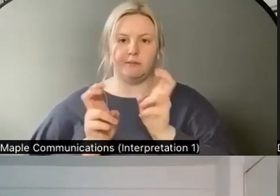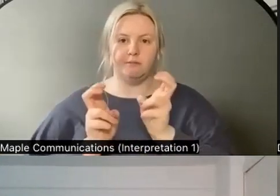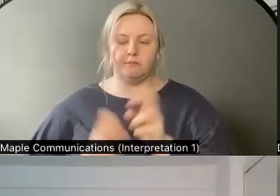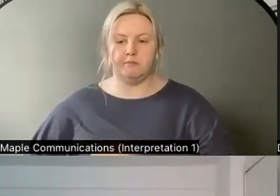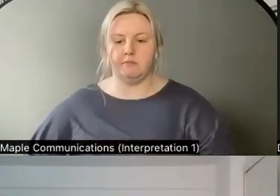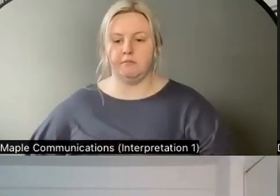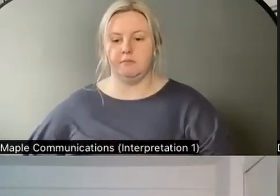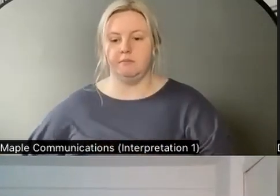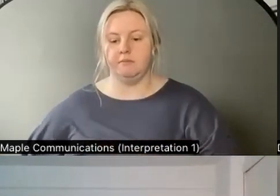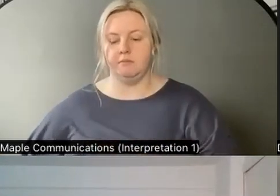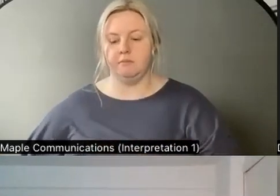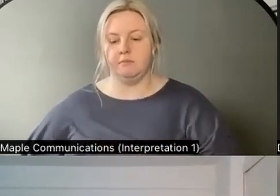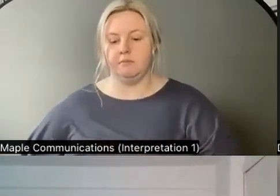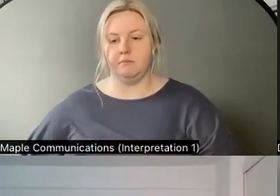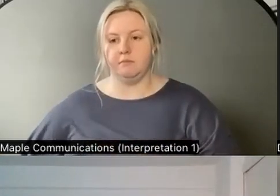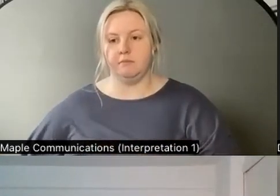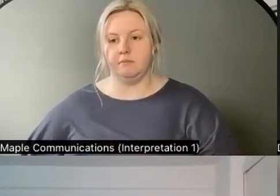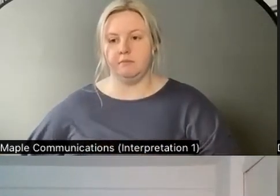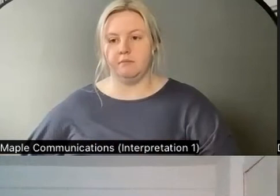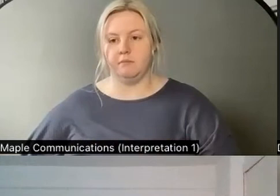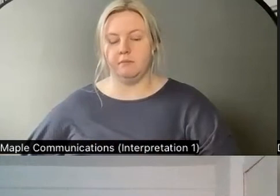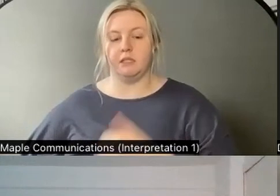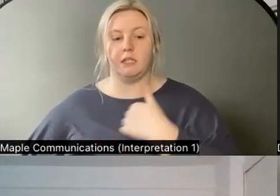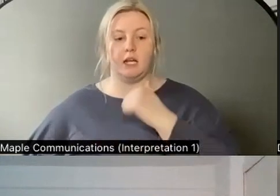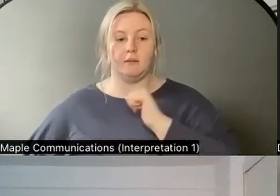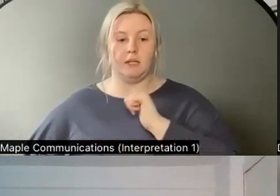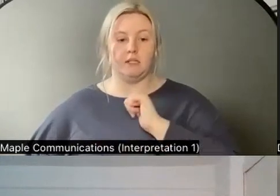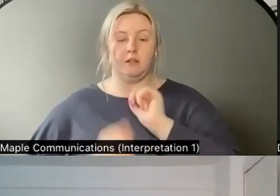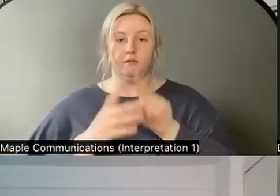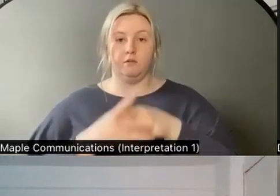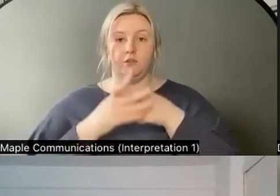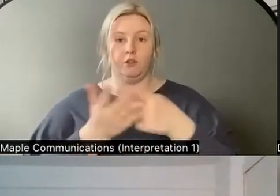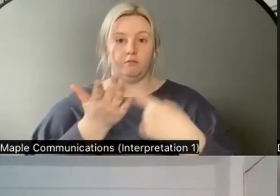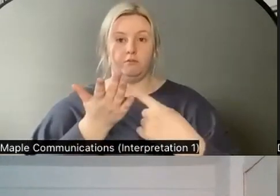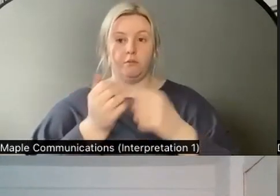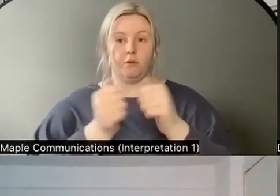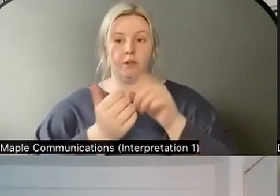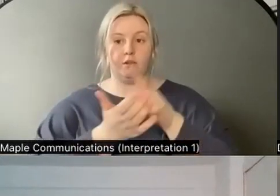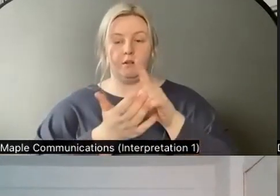because I have started conversations with my doctor about MAID.